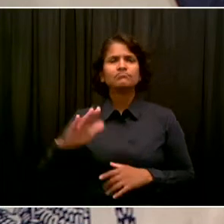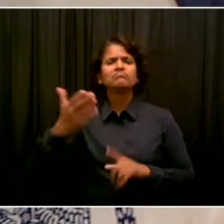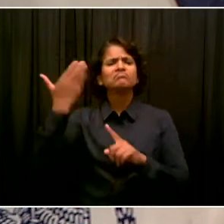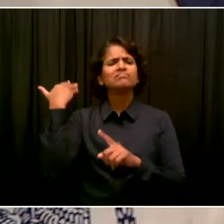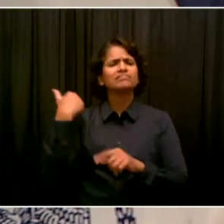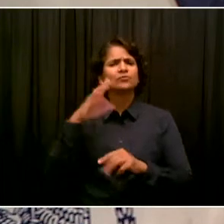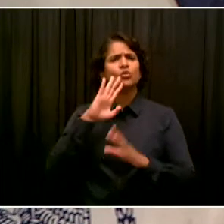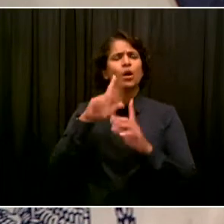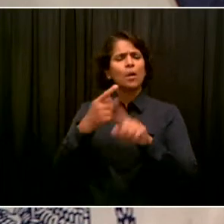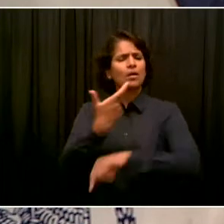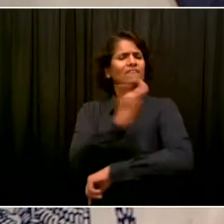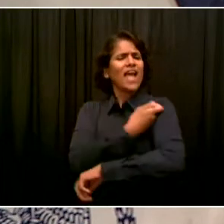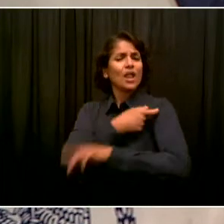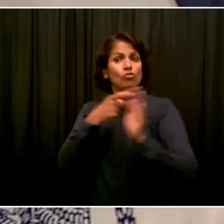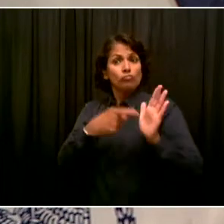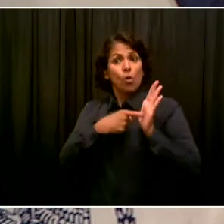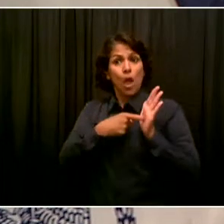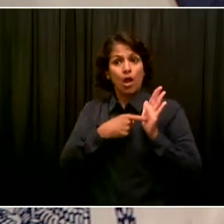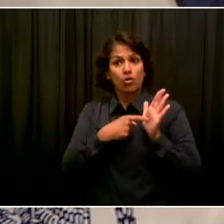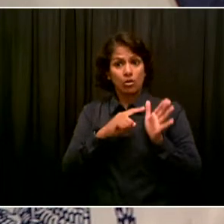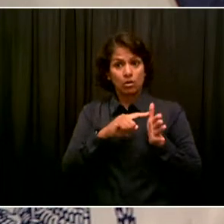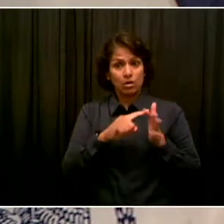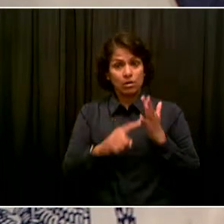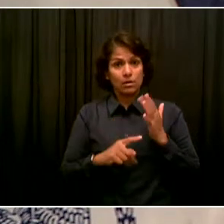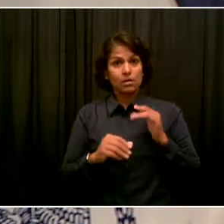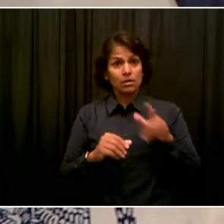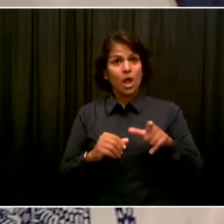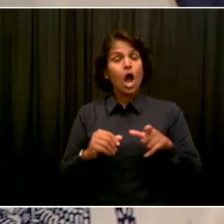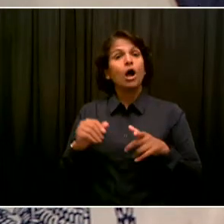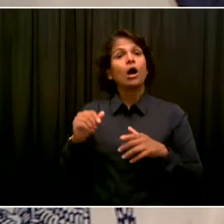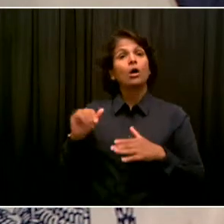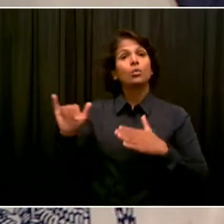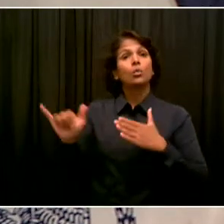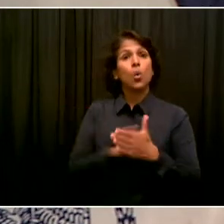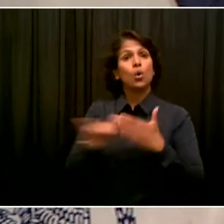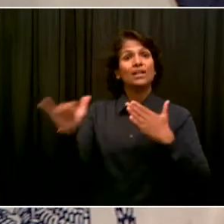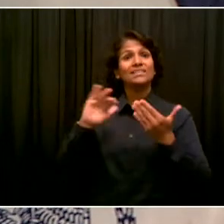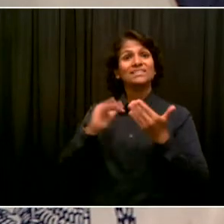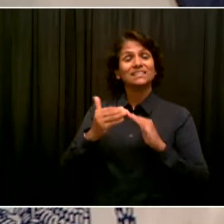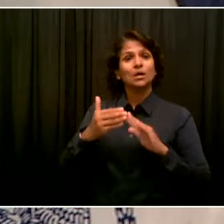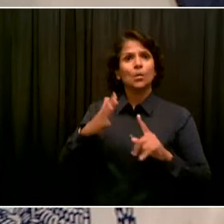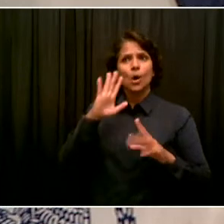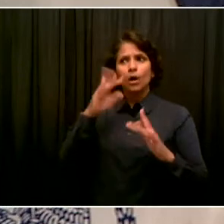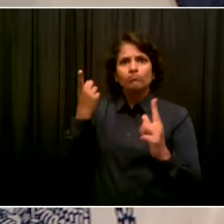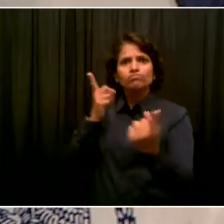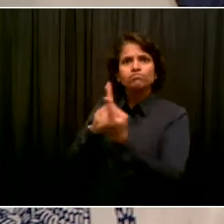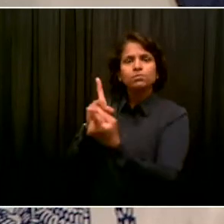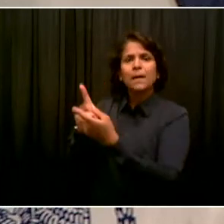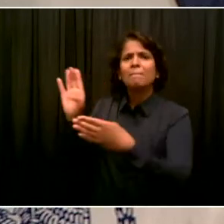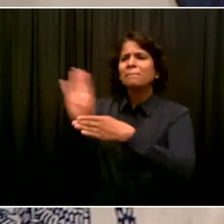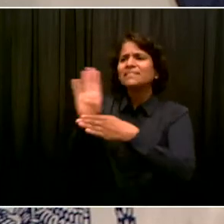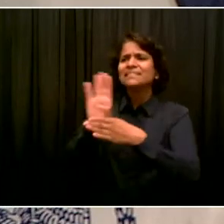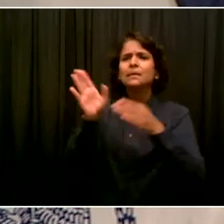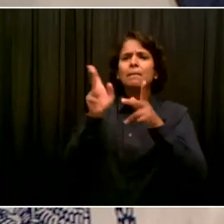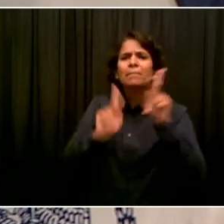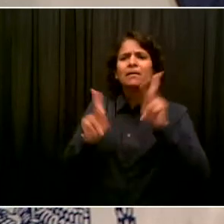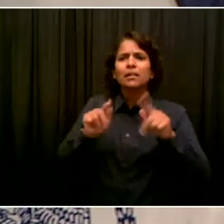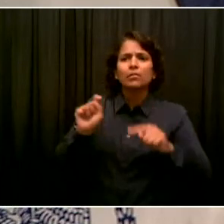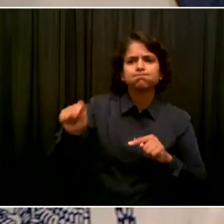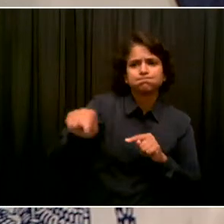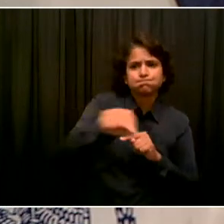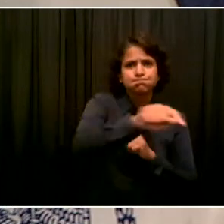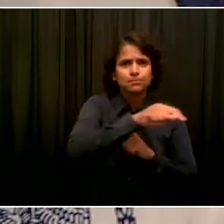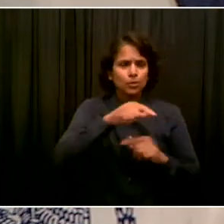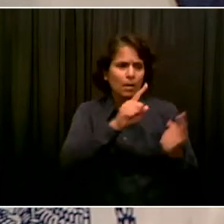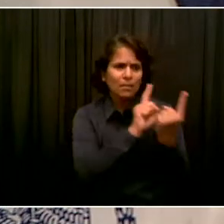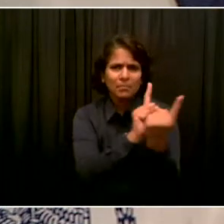city would have people go door to door to every single business to do outreach. Did you have the stats on that? Did you reach every single business,